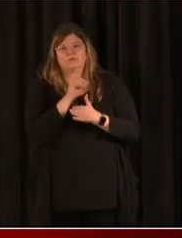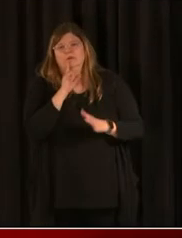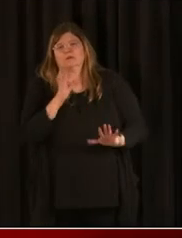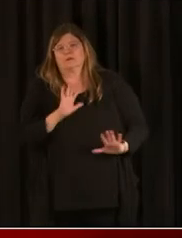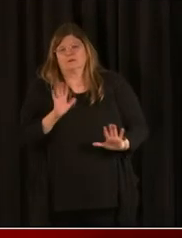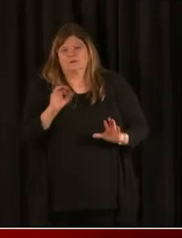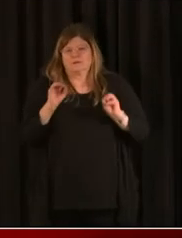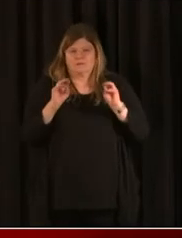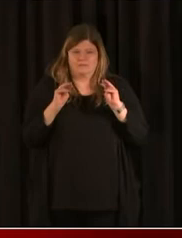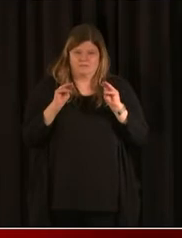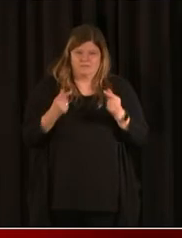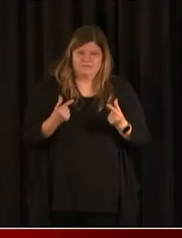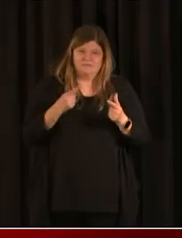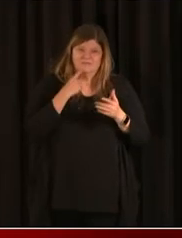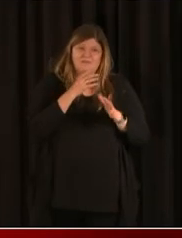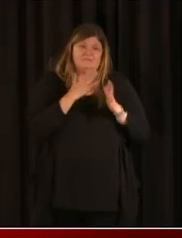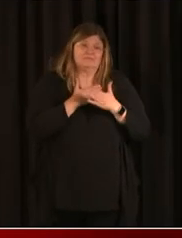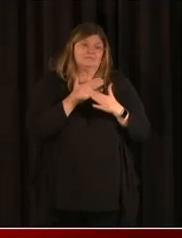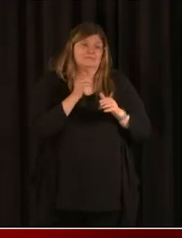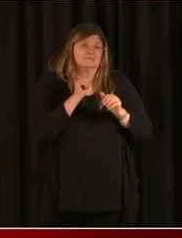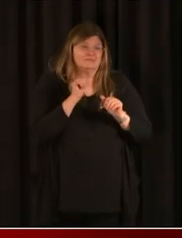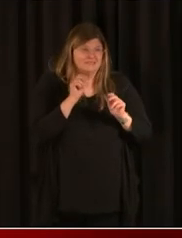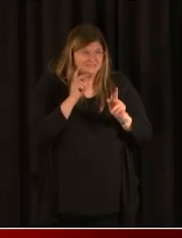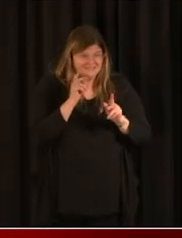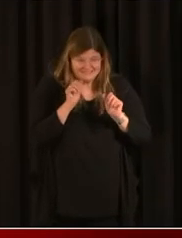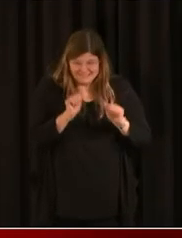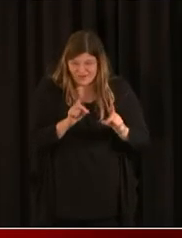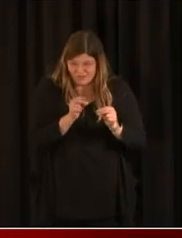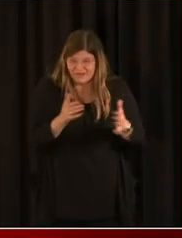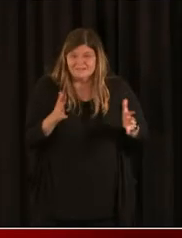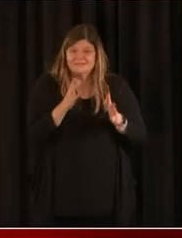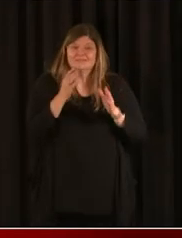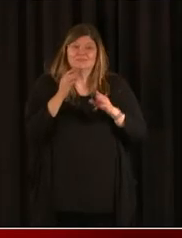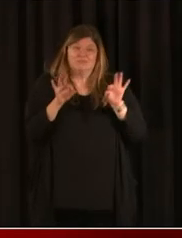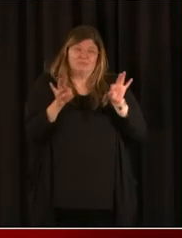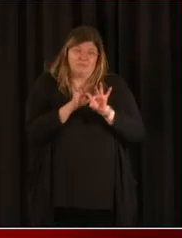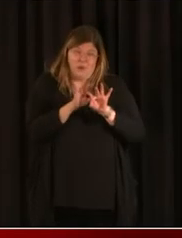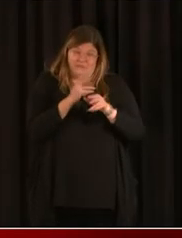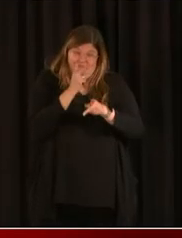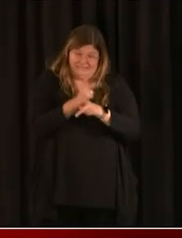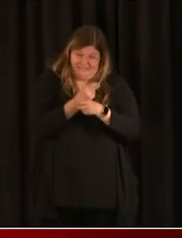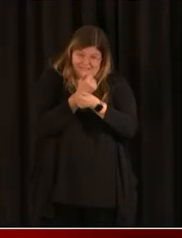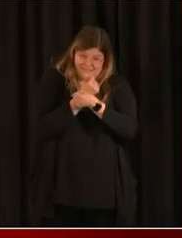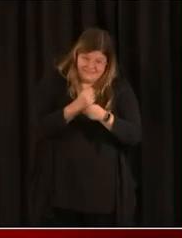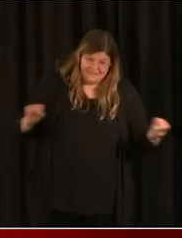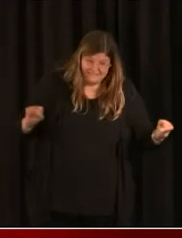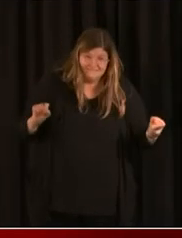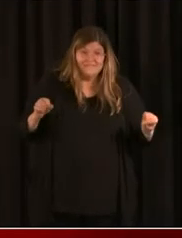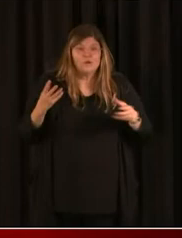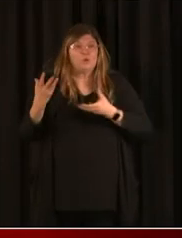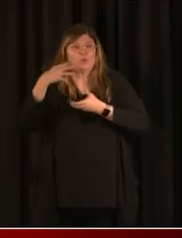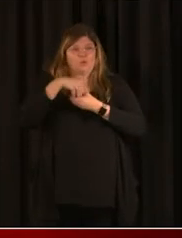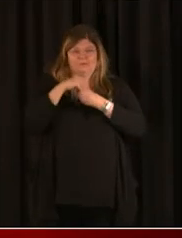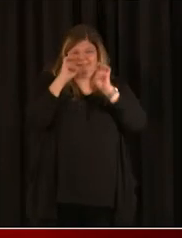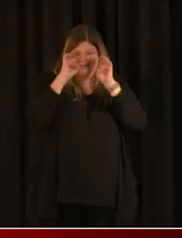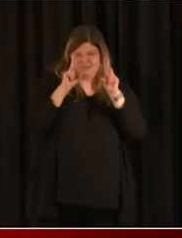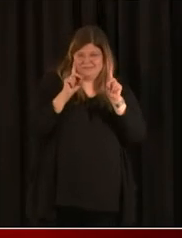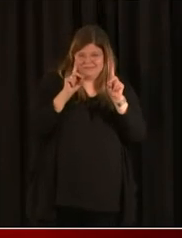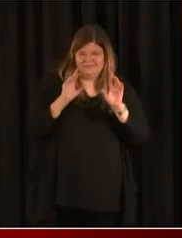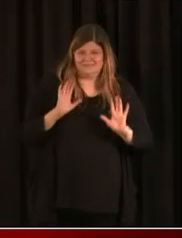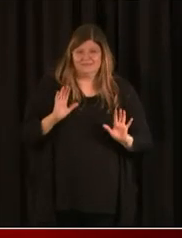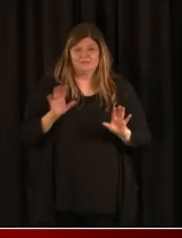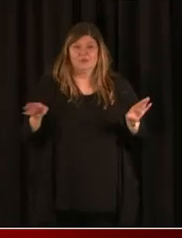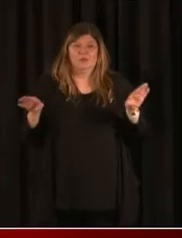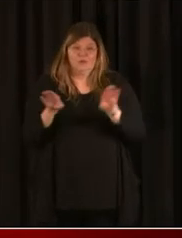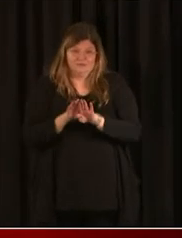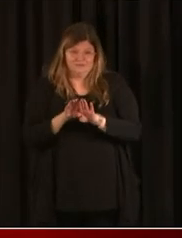mayor's office to continue to do everything she can to make it safe to do so and to prioritize kids in education, including, I think, closing